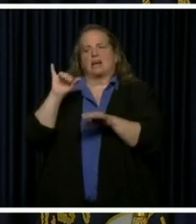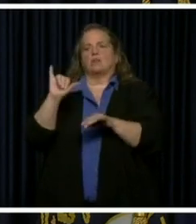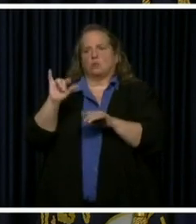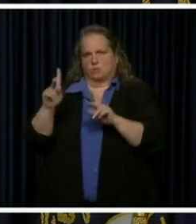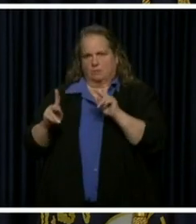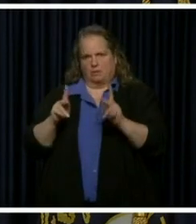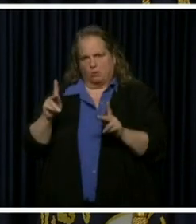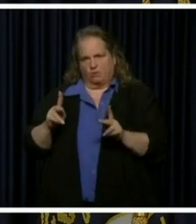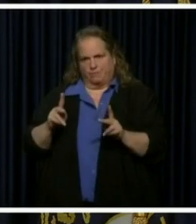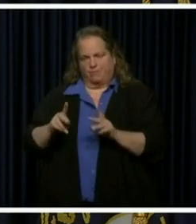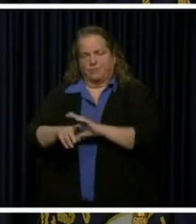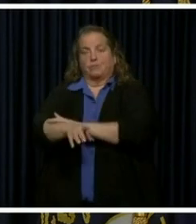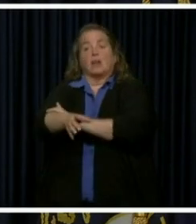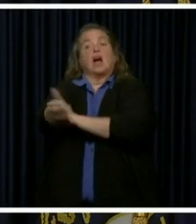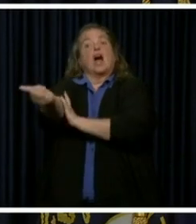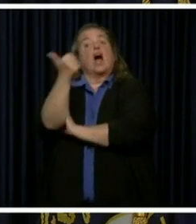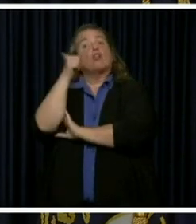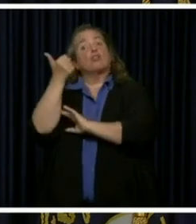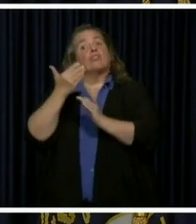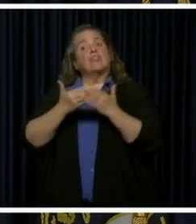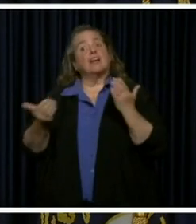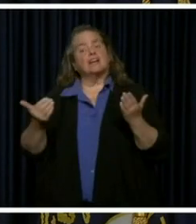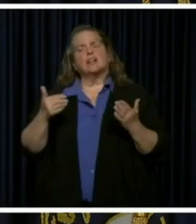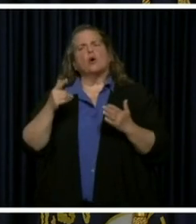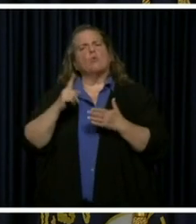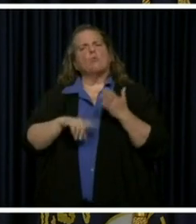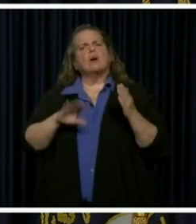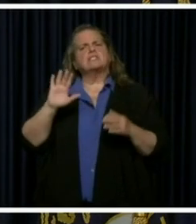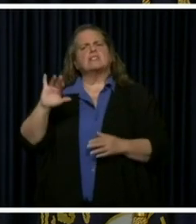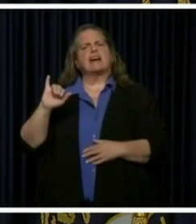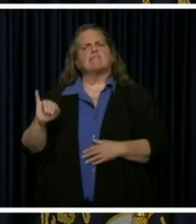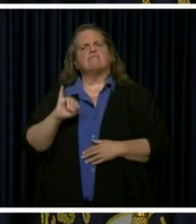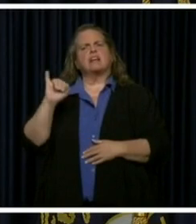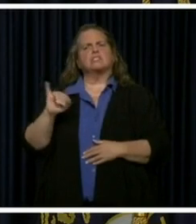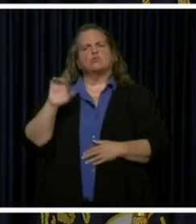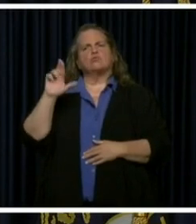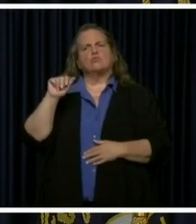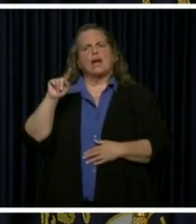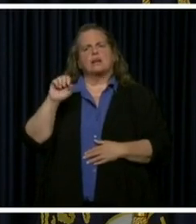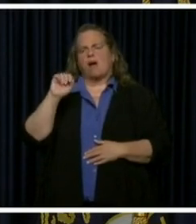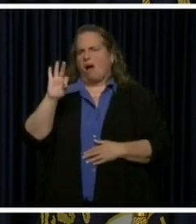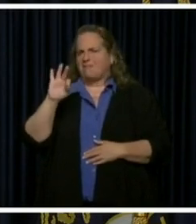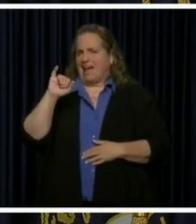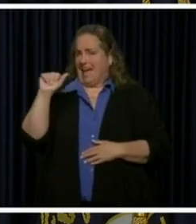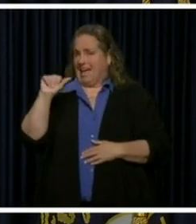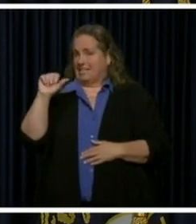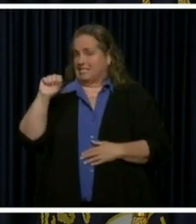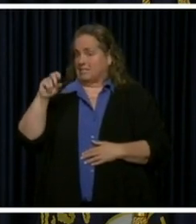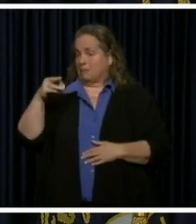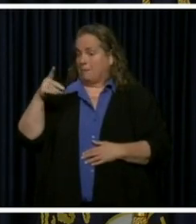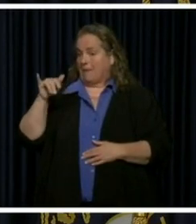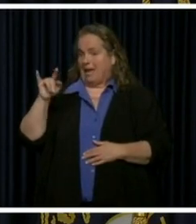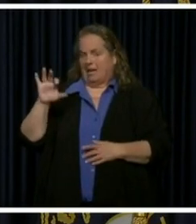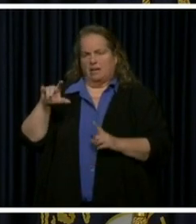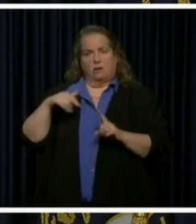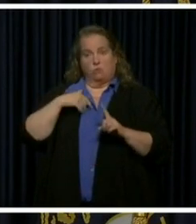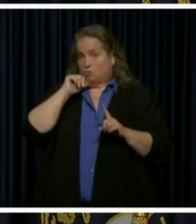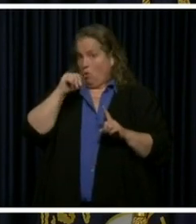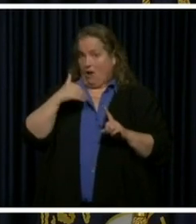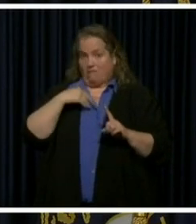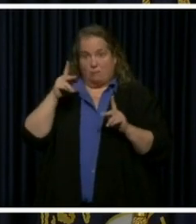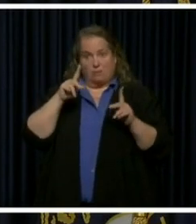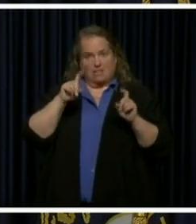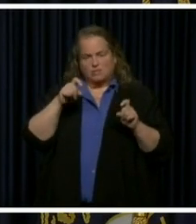asymptomatic people. The other thing we need to know is what's the infection rate that's asymptomatic. Without getting tested, we don't know how many people out